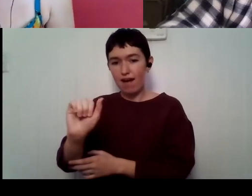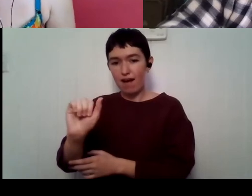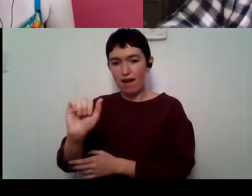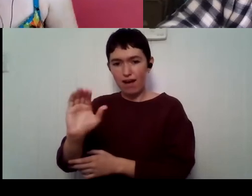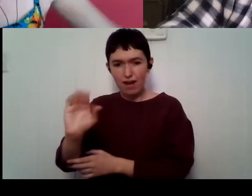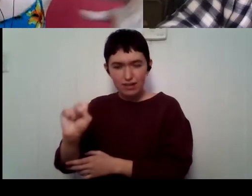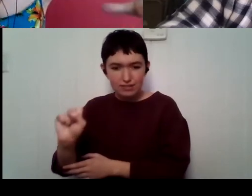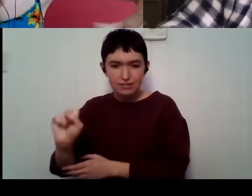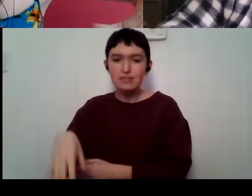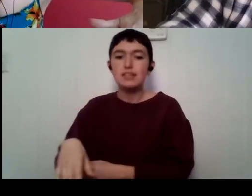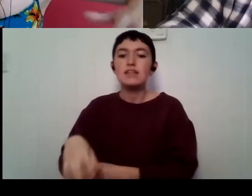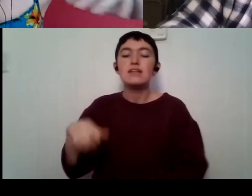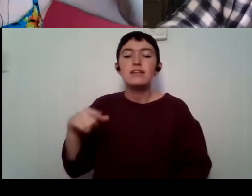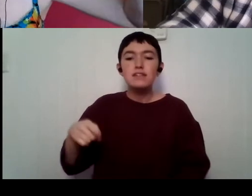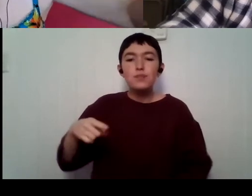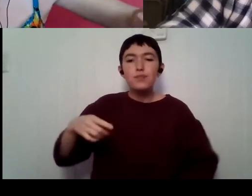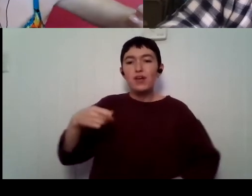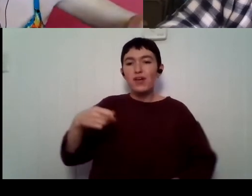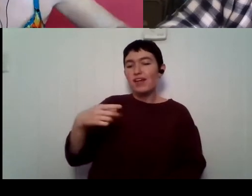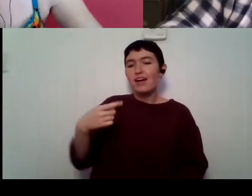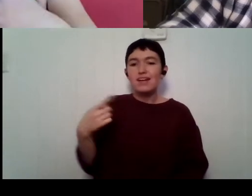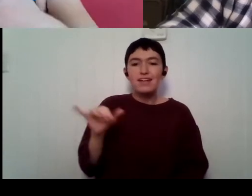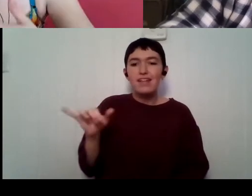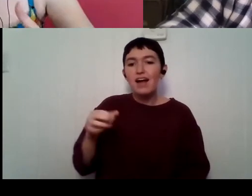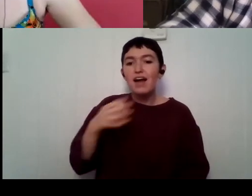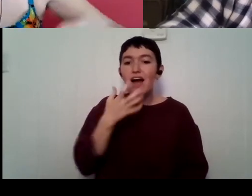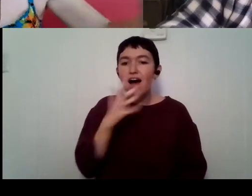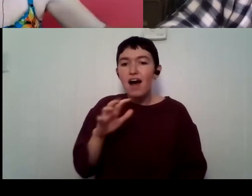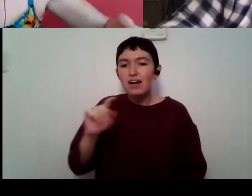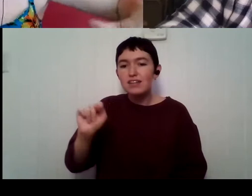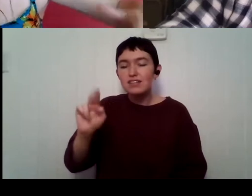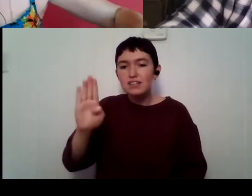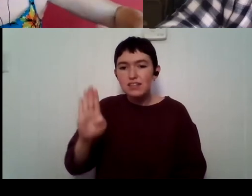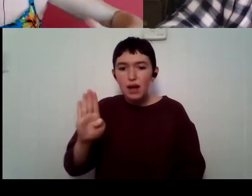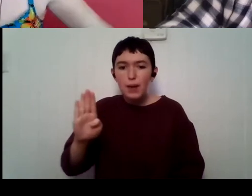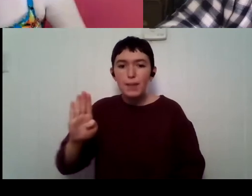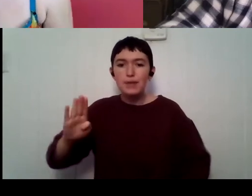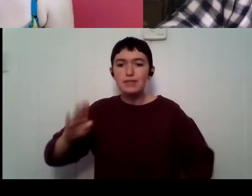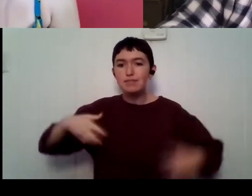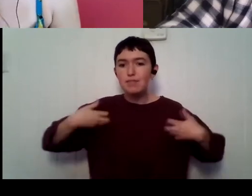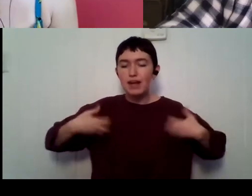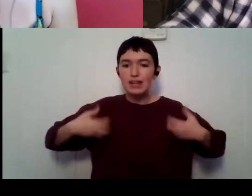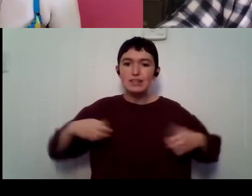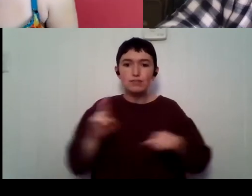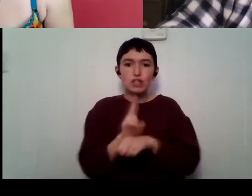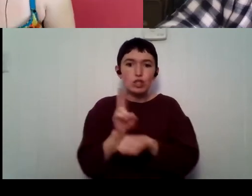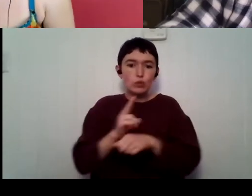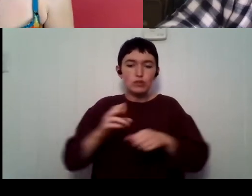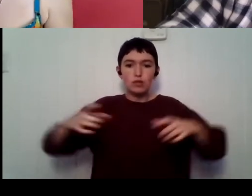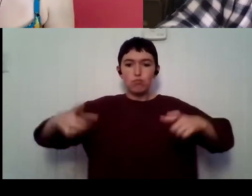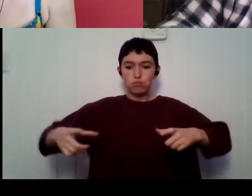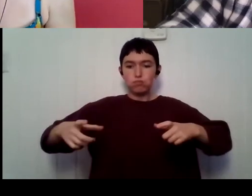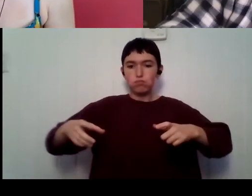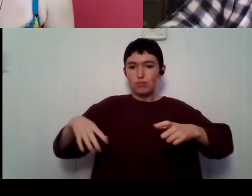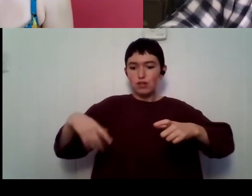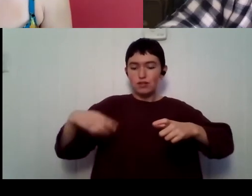ones that you see, the hot tub monkeys, where you see them in Japan and up in the mountains, and they use the hot springs. Very smart. You